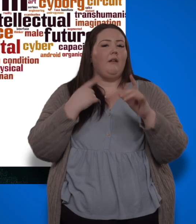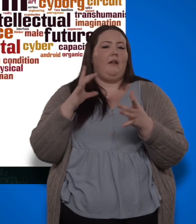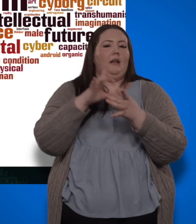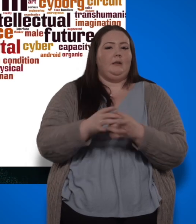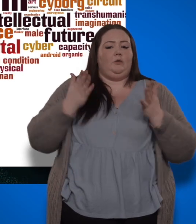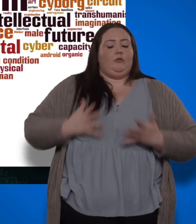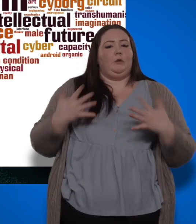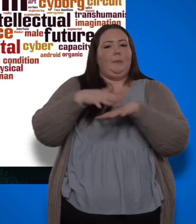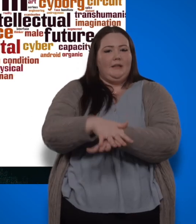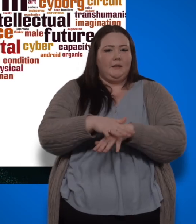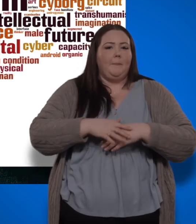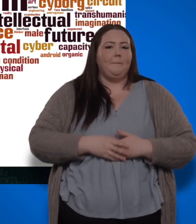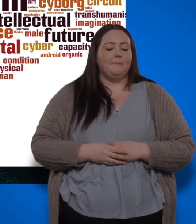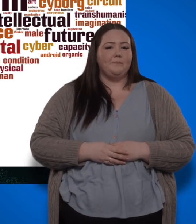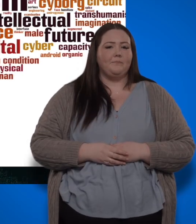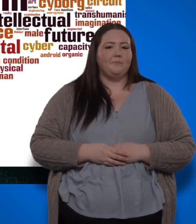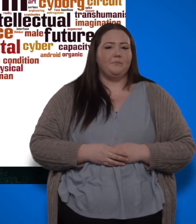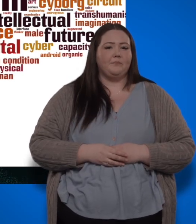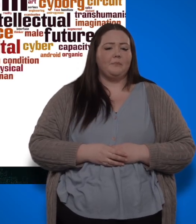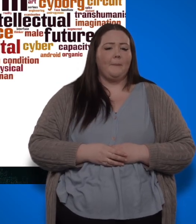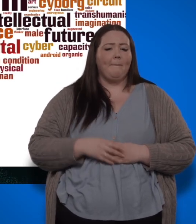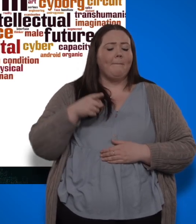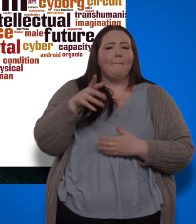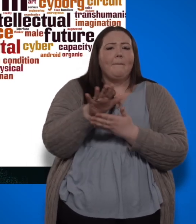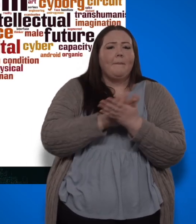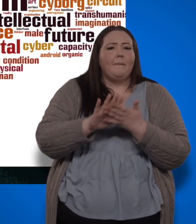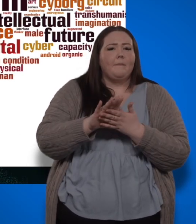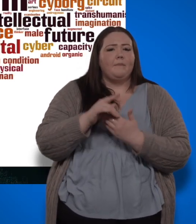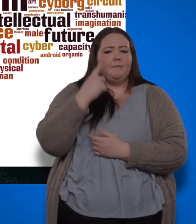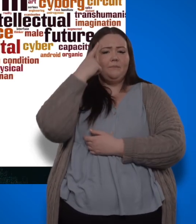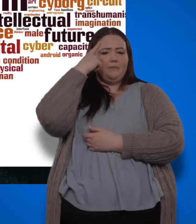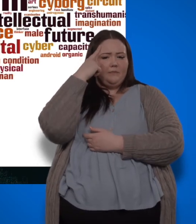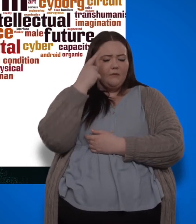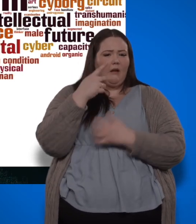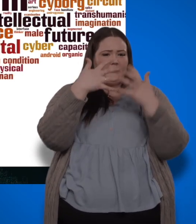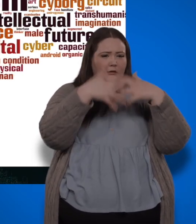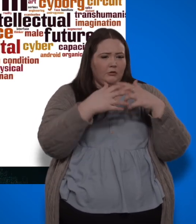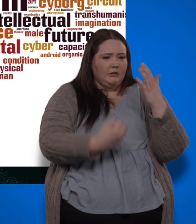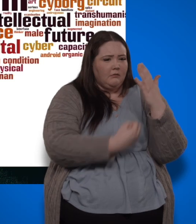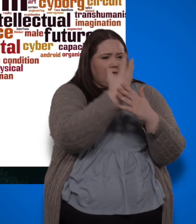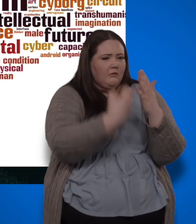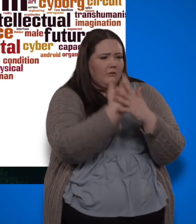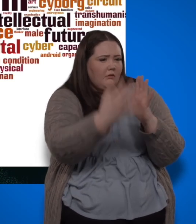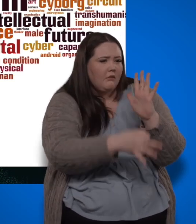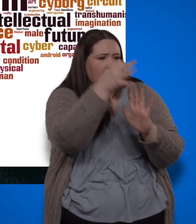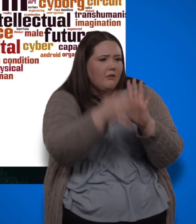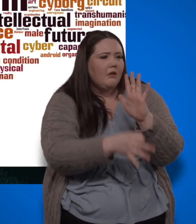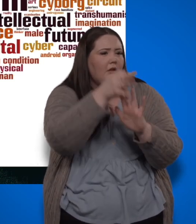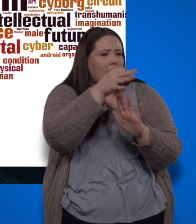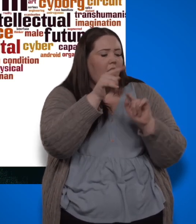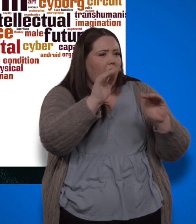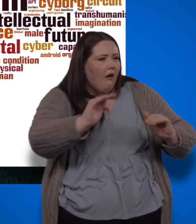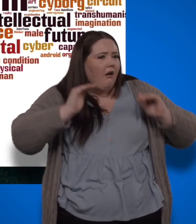called transhumanism. The idea of using sophisticated technology